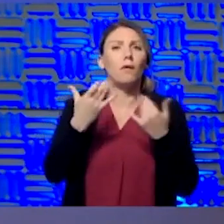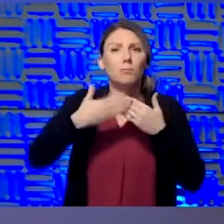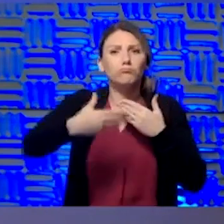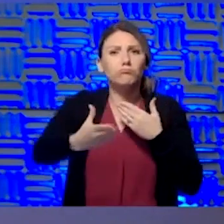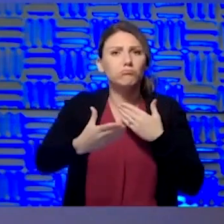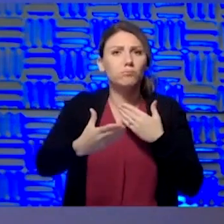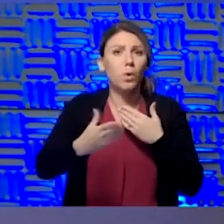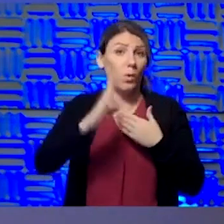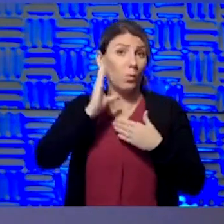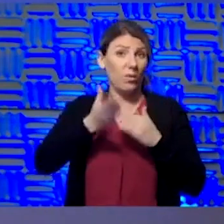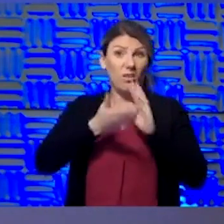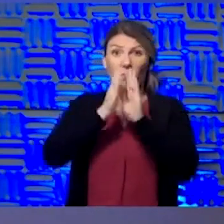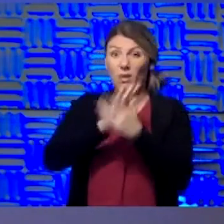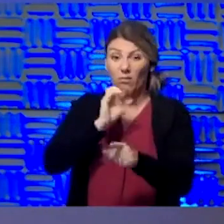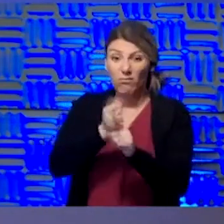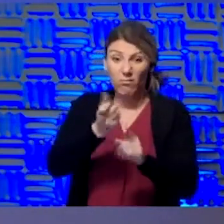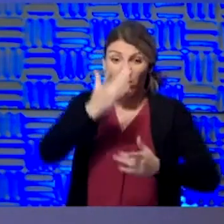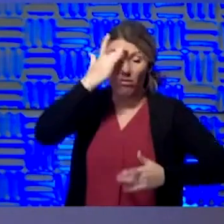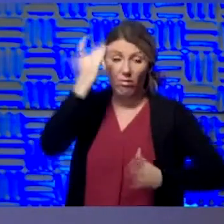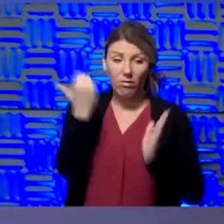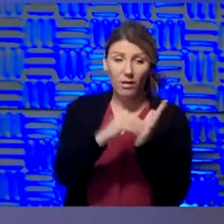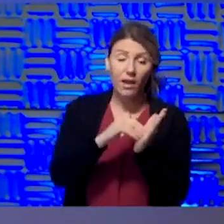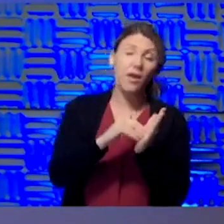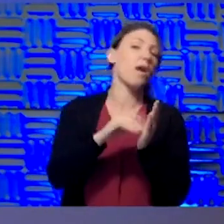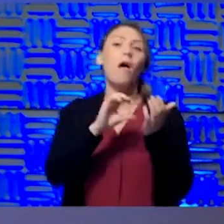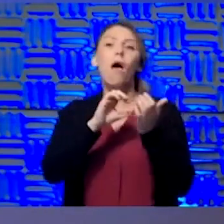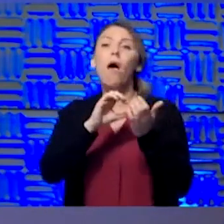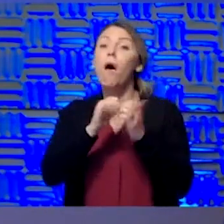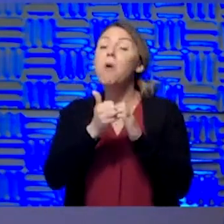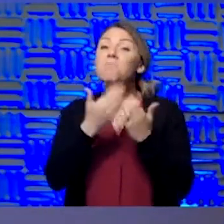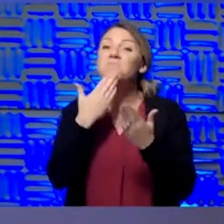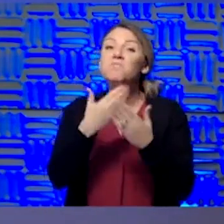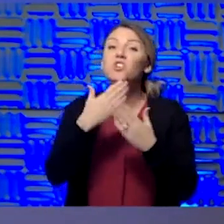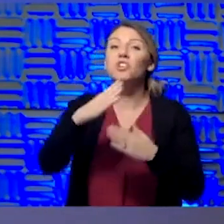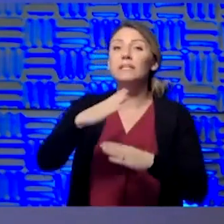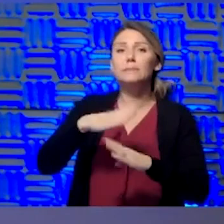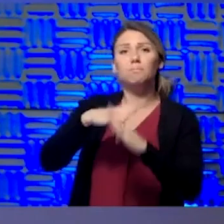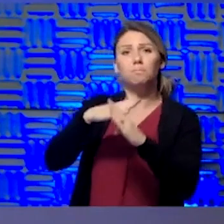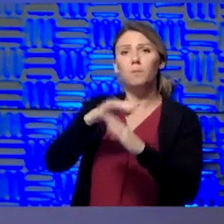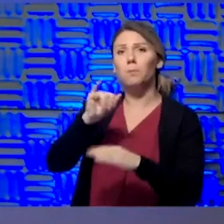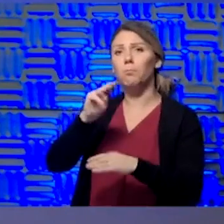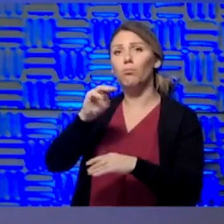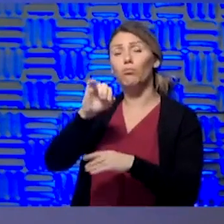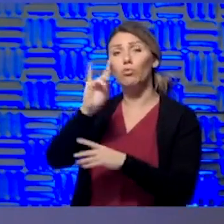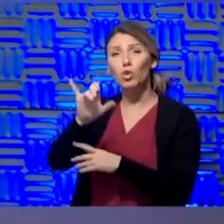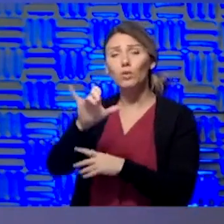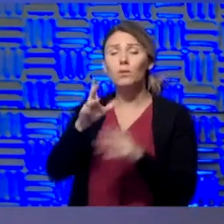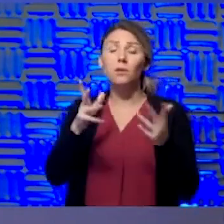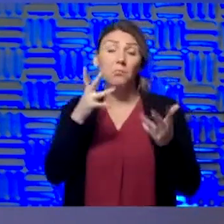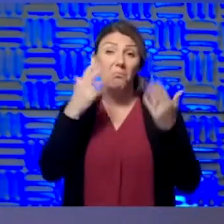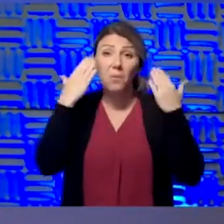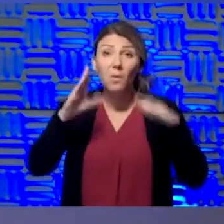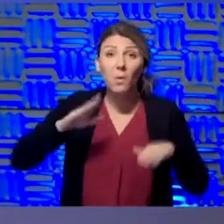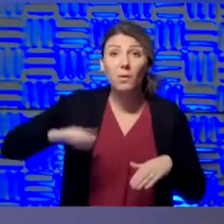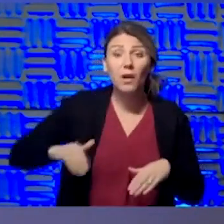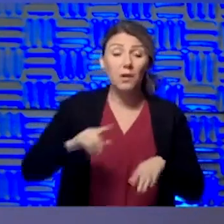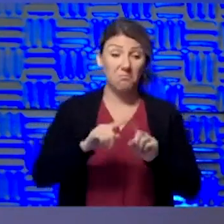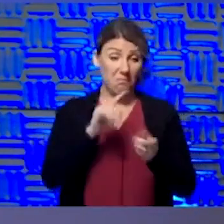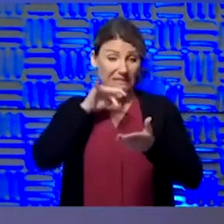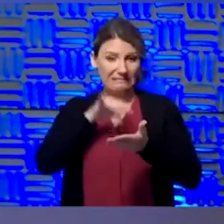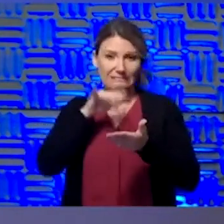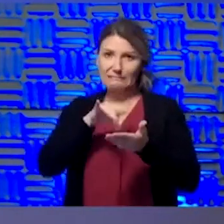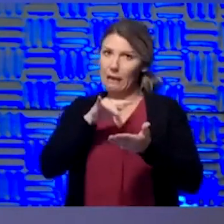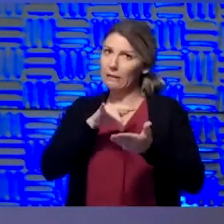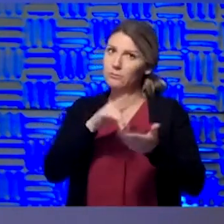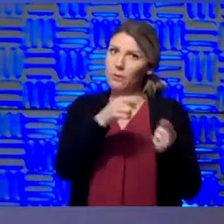he get ill again? How good is his immunity? We just don't know that. Probably studies are going to, they're ongoing. People are enrolling